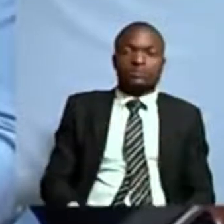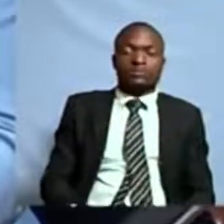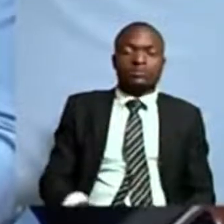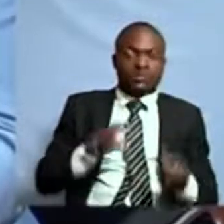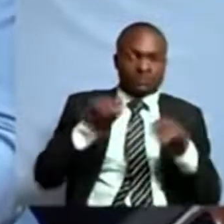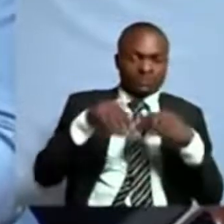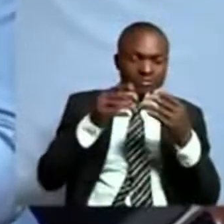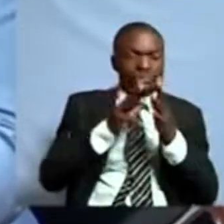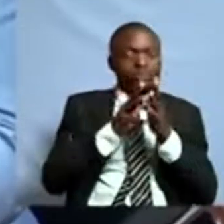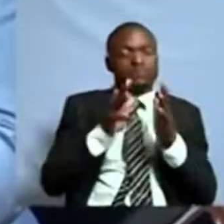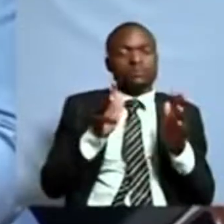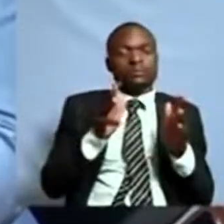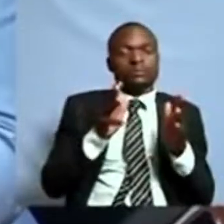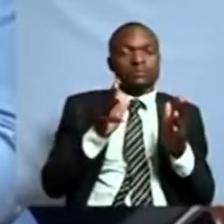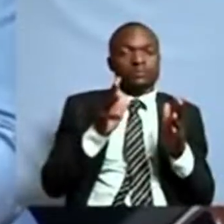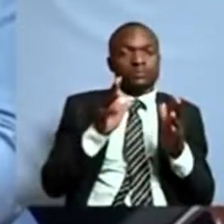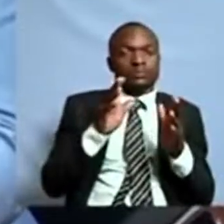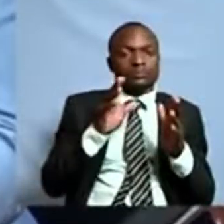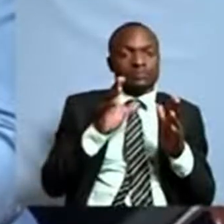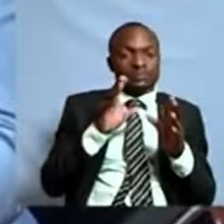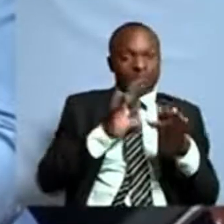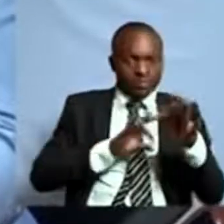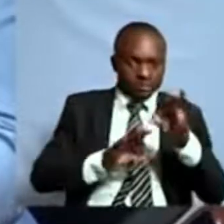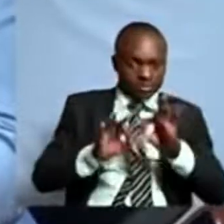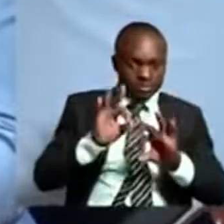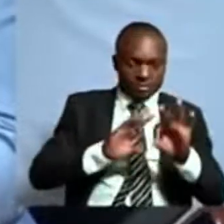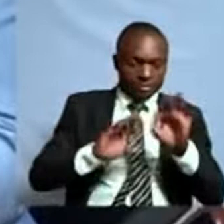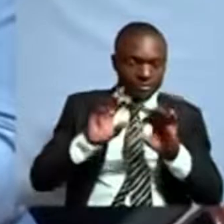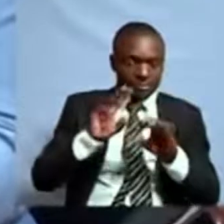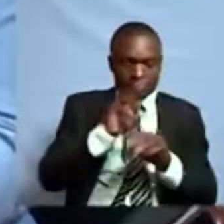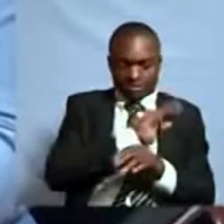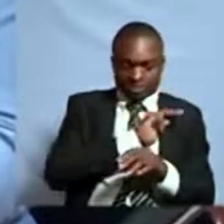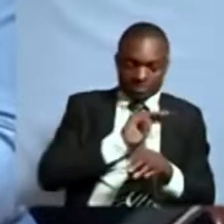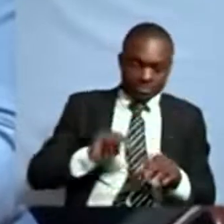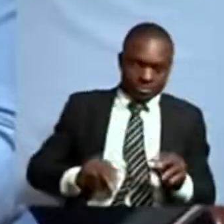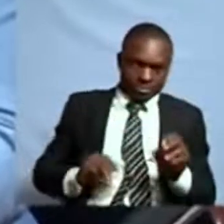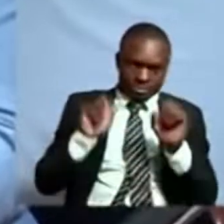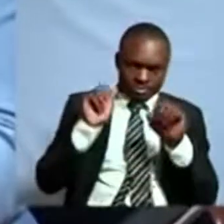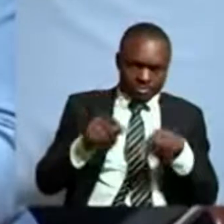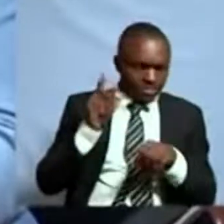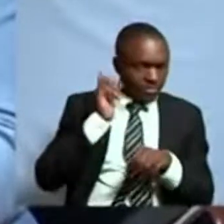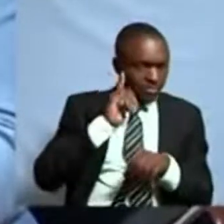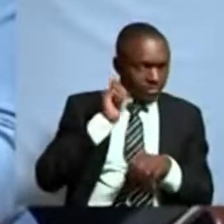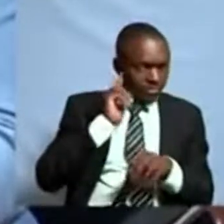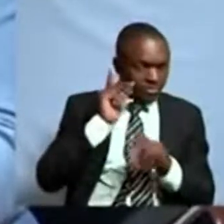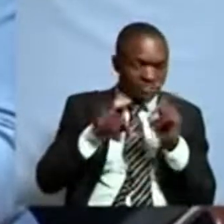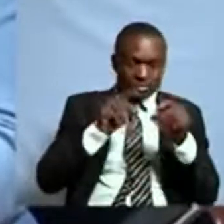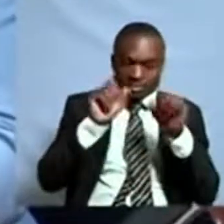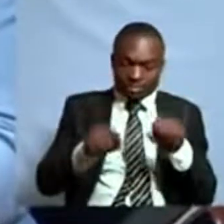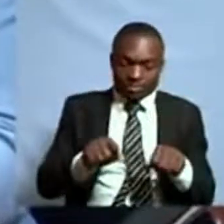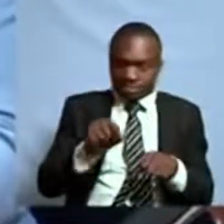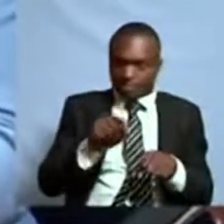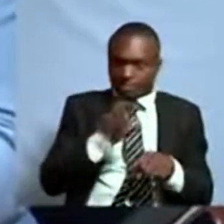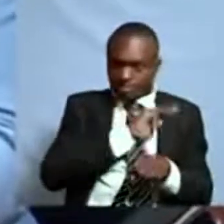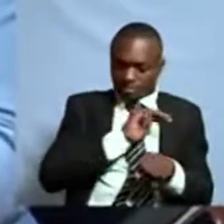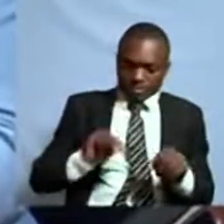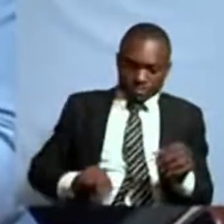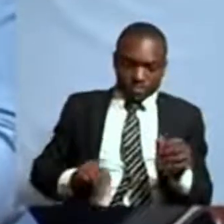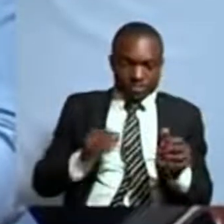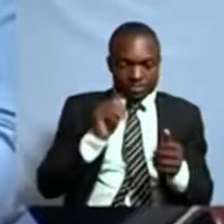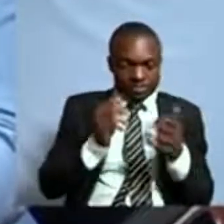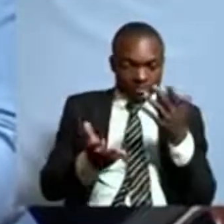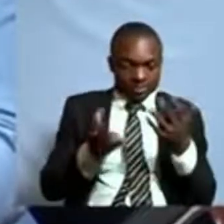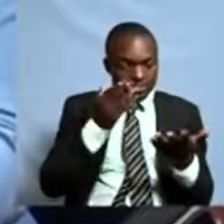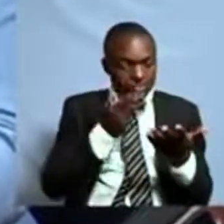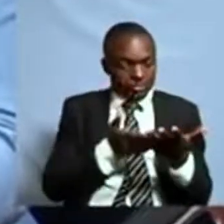provide more clarity so that members are able to hear and the citizens are able to hear whether this provision which